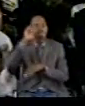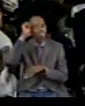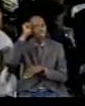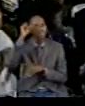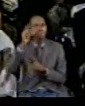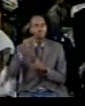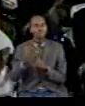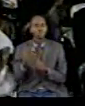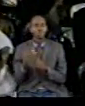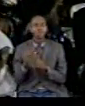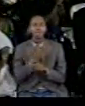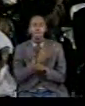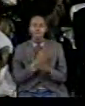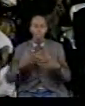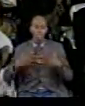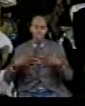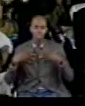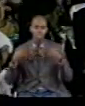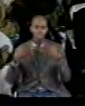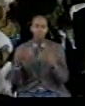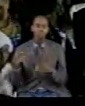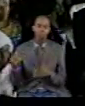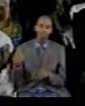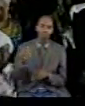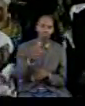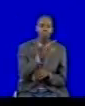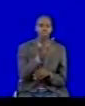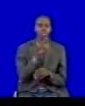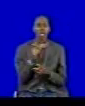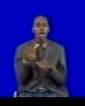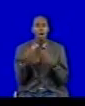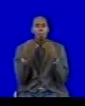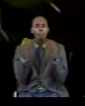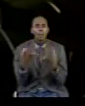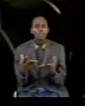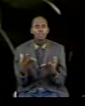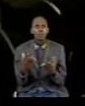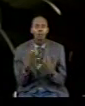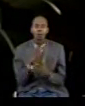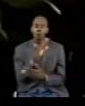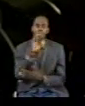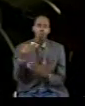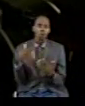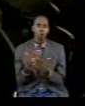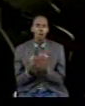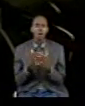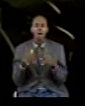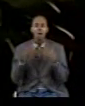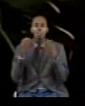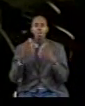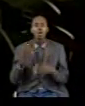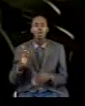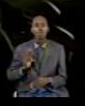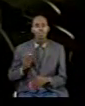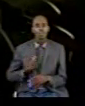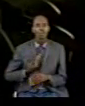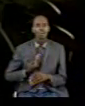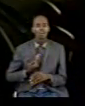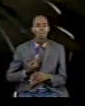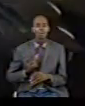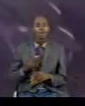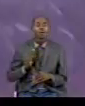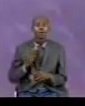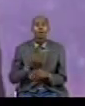and healed them. How many of them? How many of us? When are you going to get